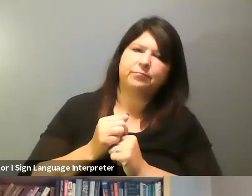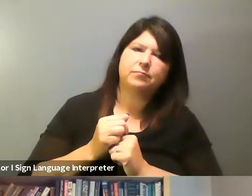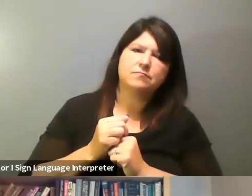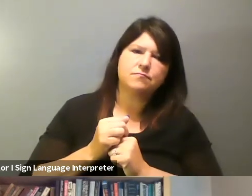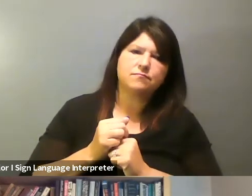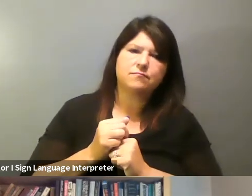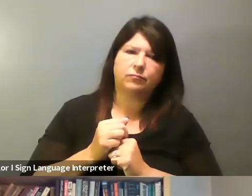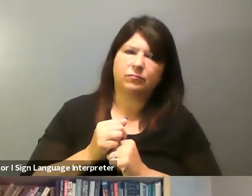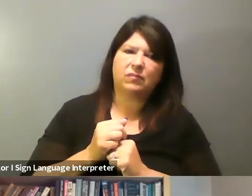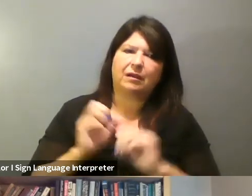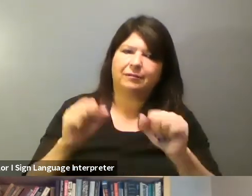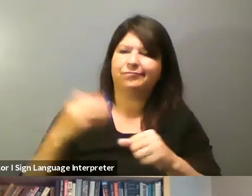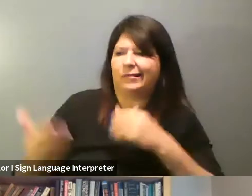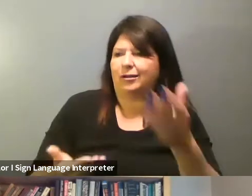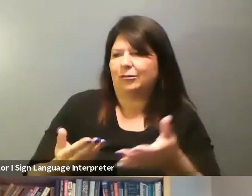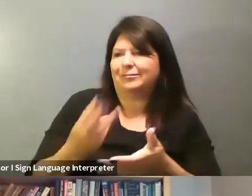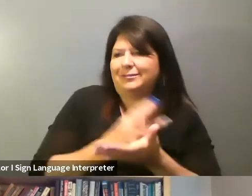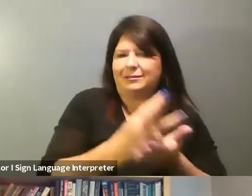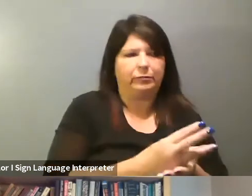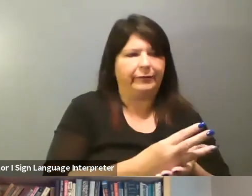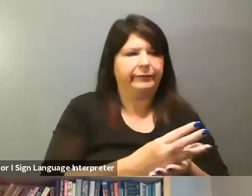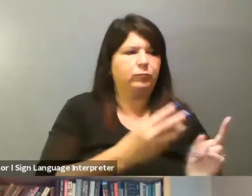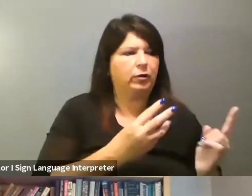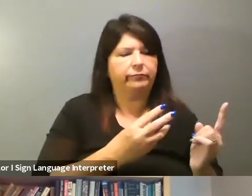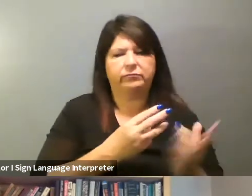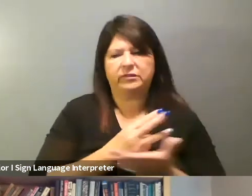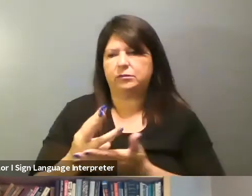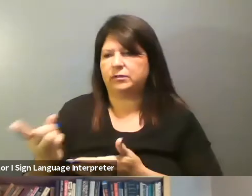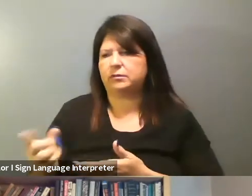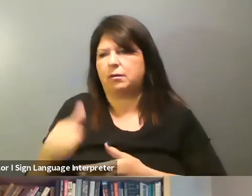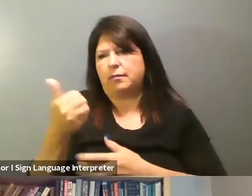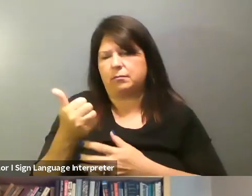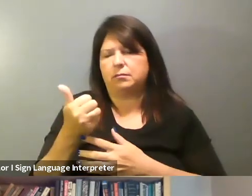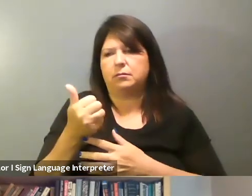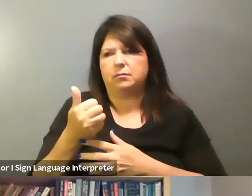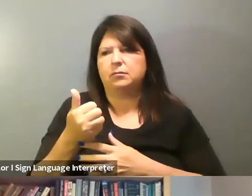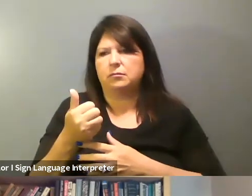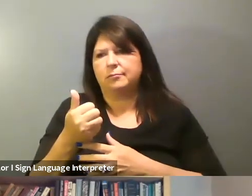I was able to hire for 6 weeks each at different stages.